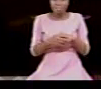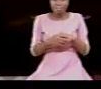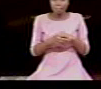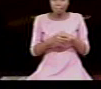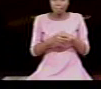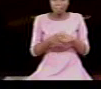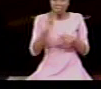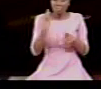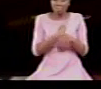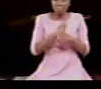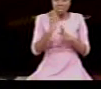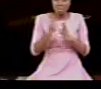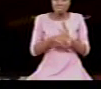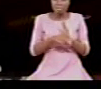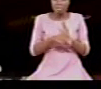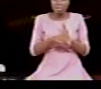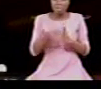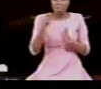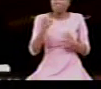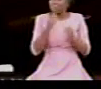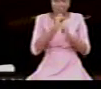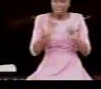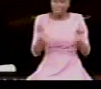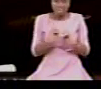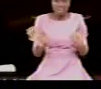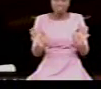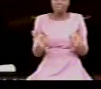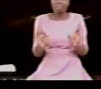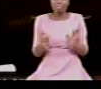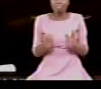No business, nothing.